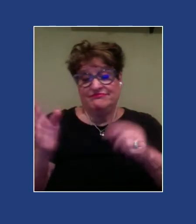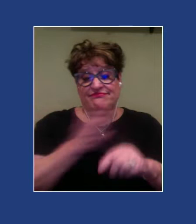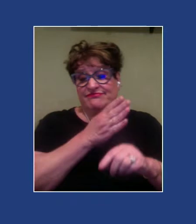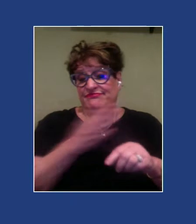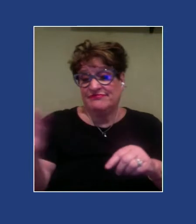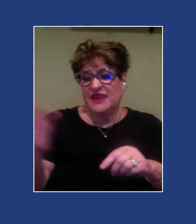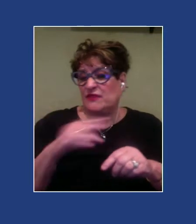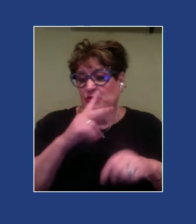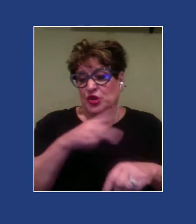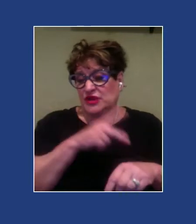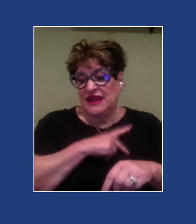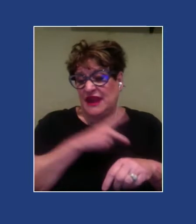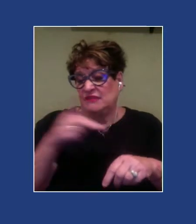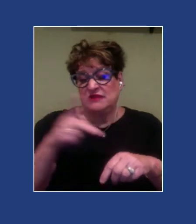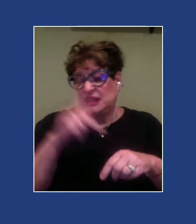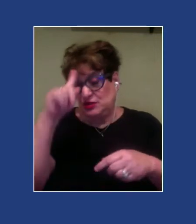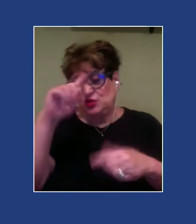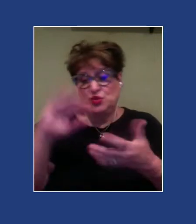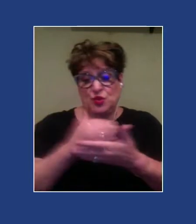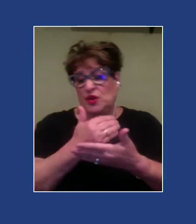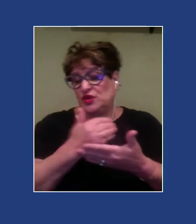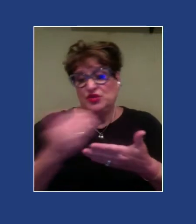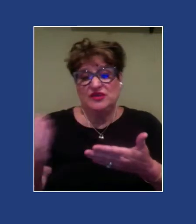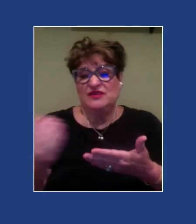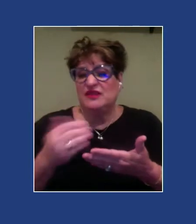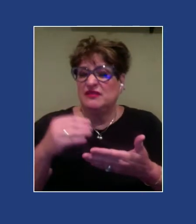among transgender and gender diverse people.